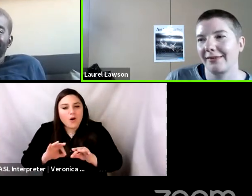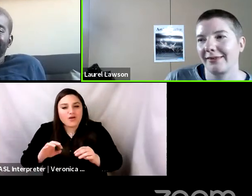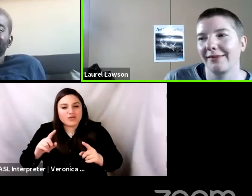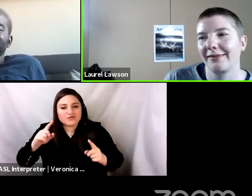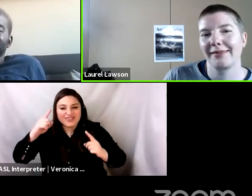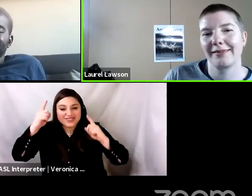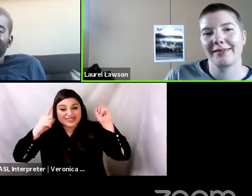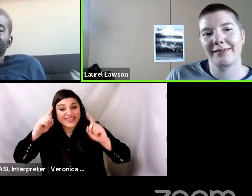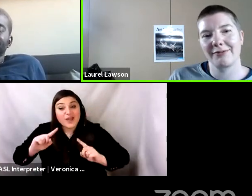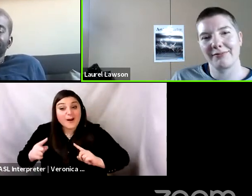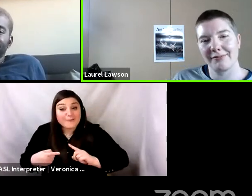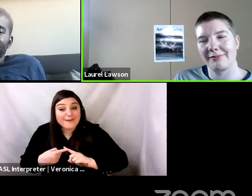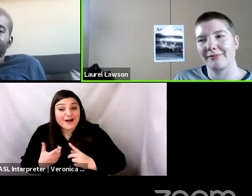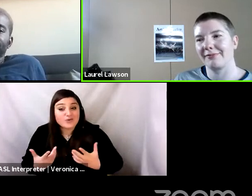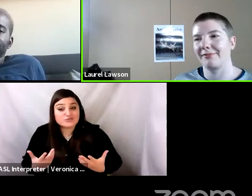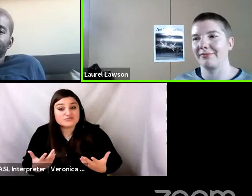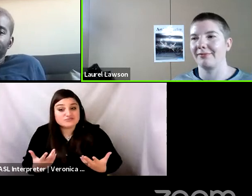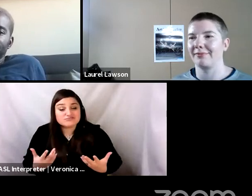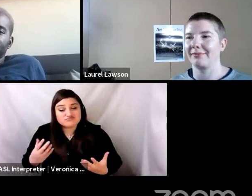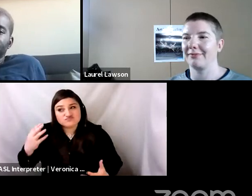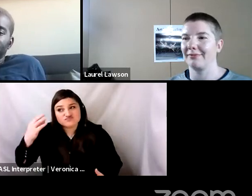Yeah, definitely.